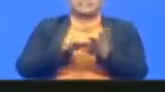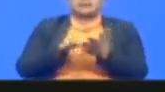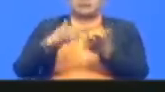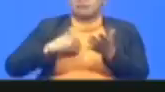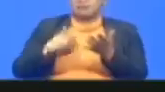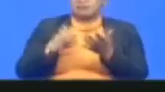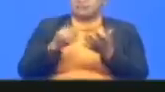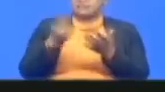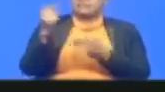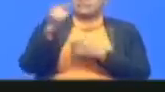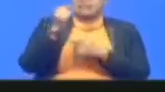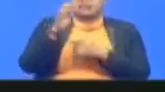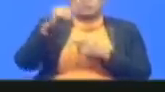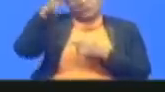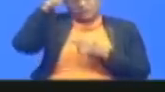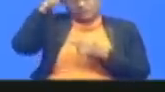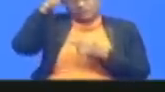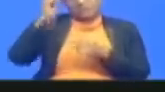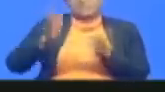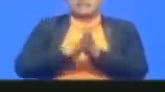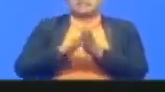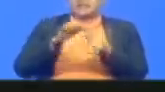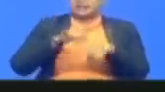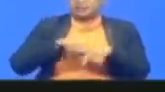government tenders under Zuma's tenure.